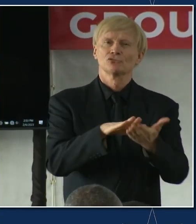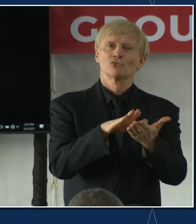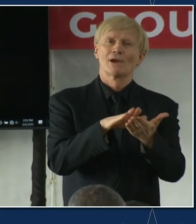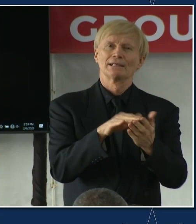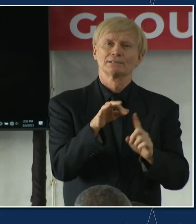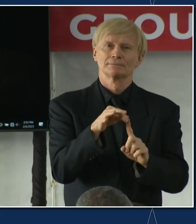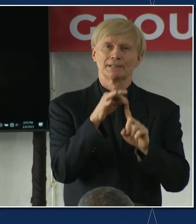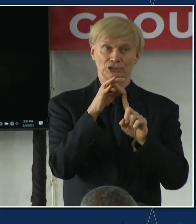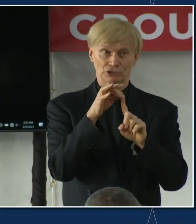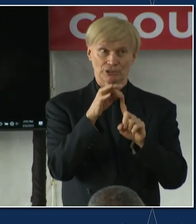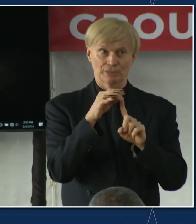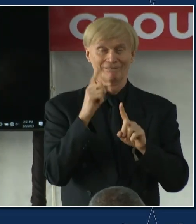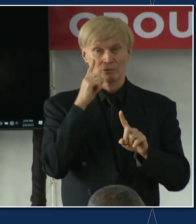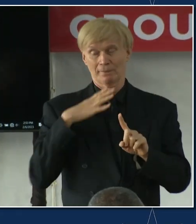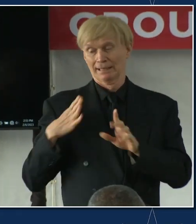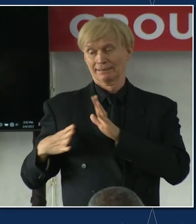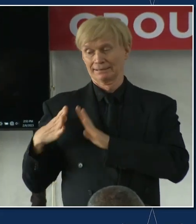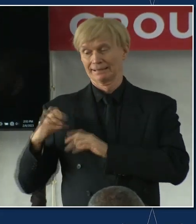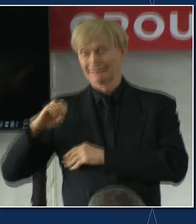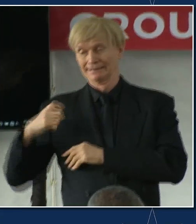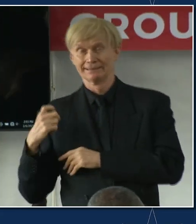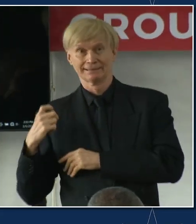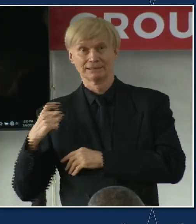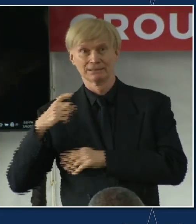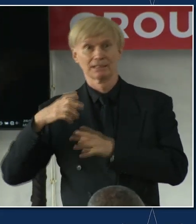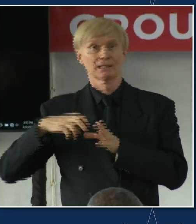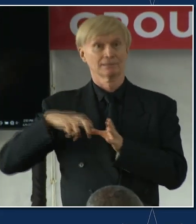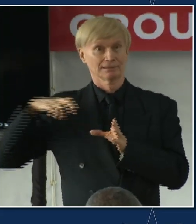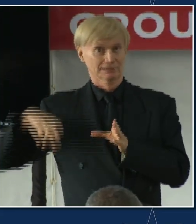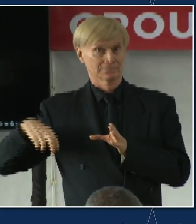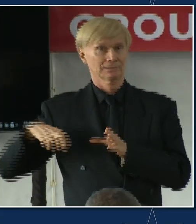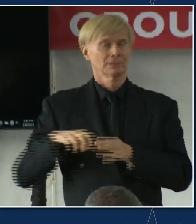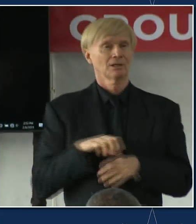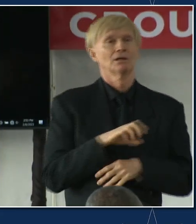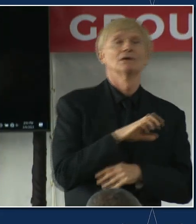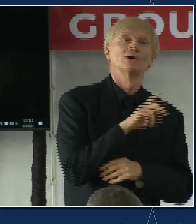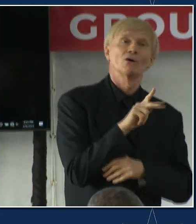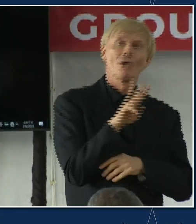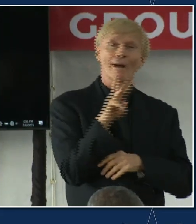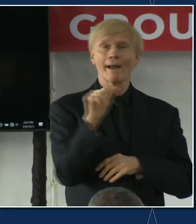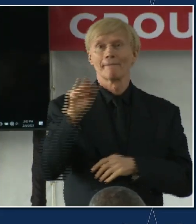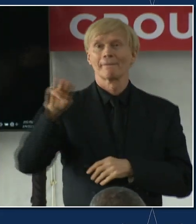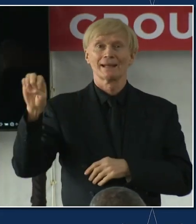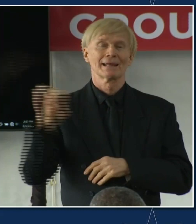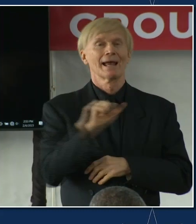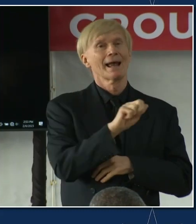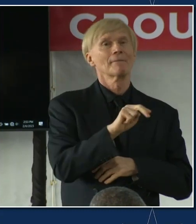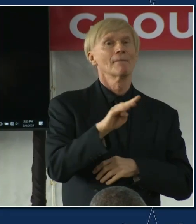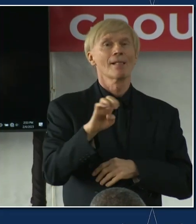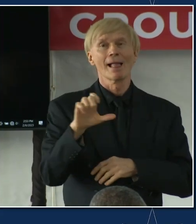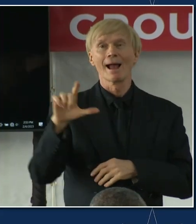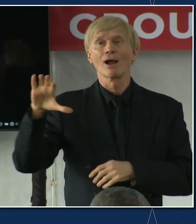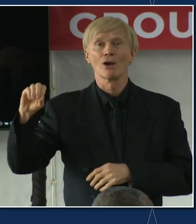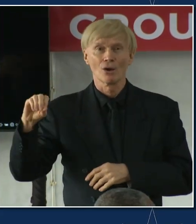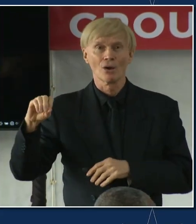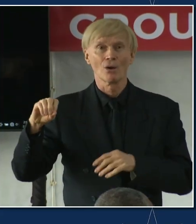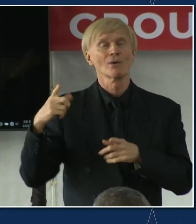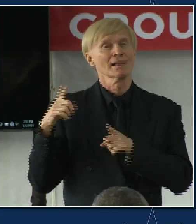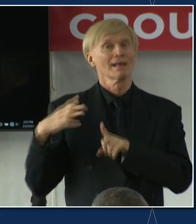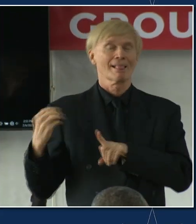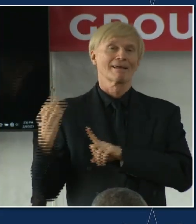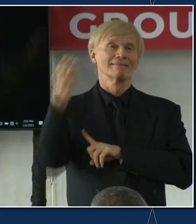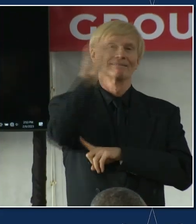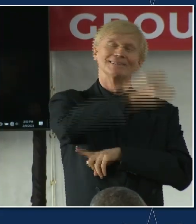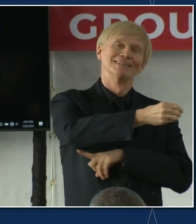congratulations from my predecessor in this role, who I believe many of you may know, Kwame Amuwako. who we have temporarily lost to New York City.